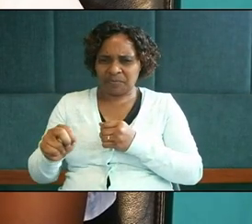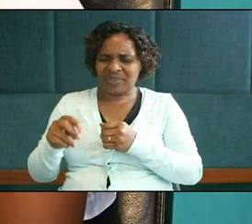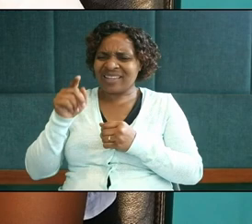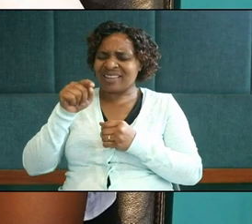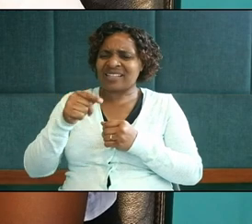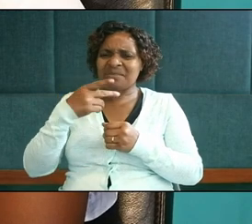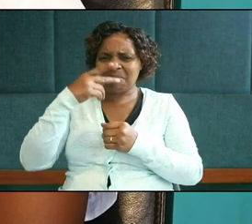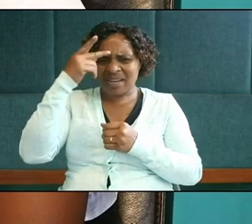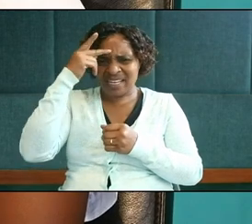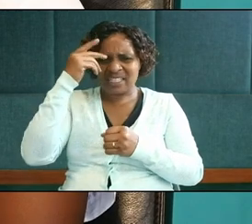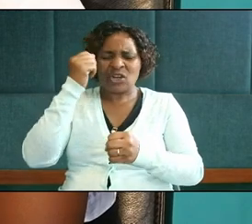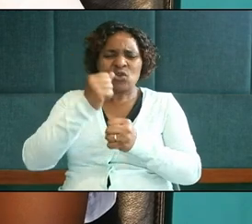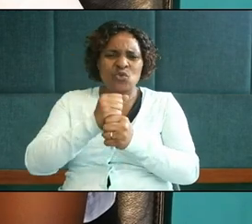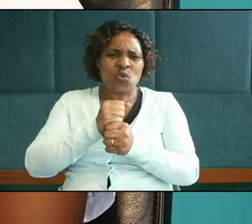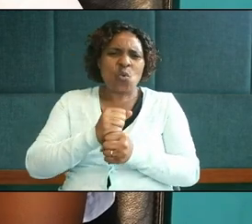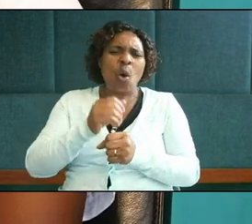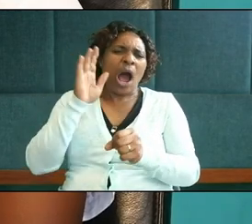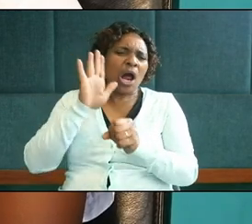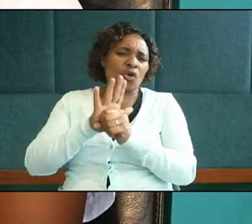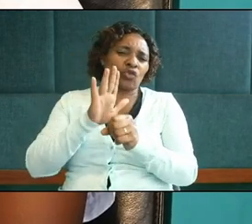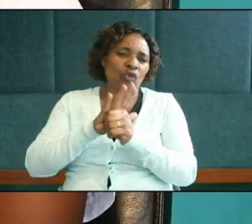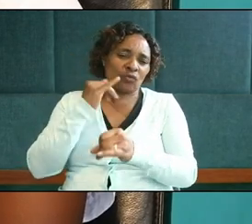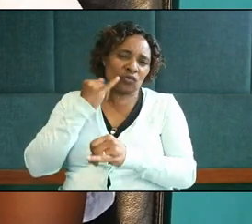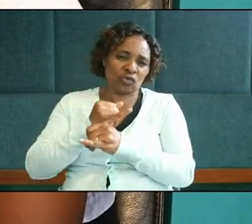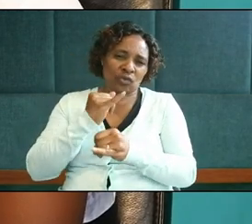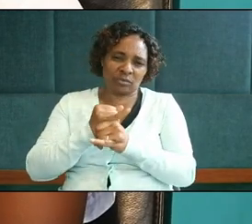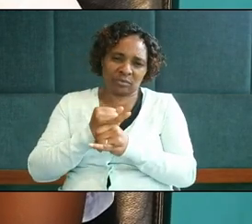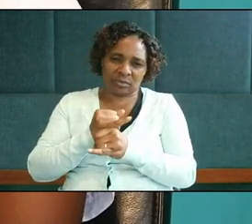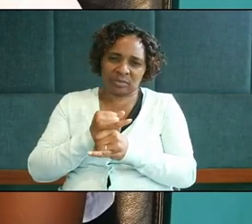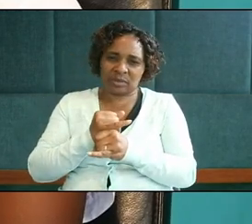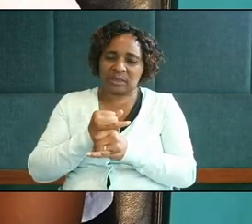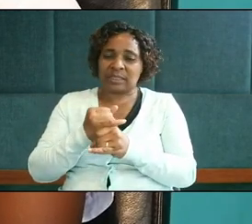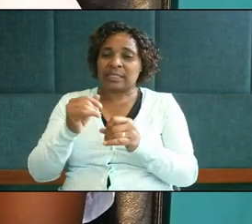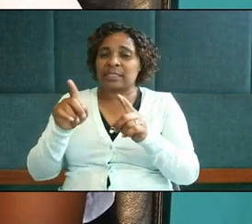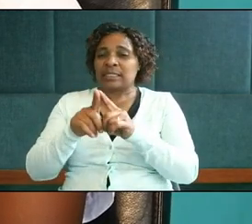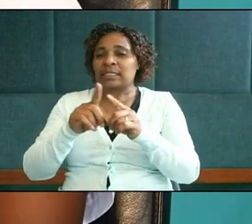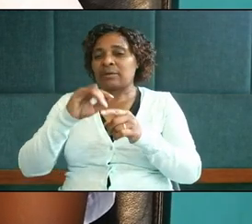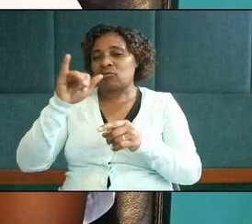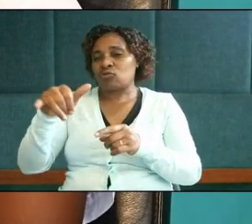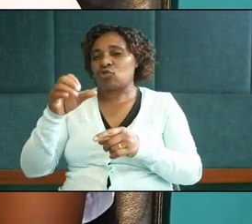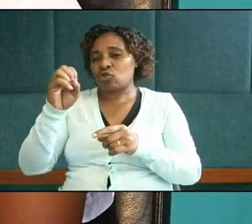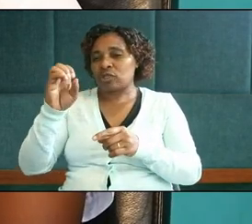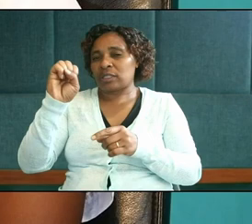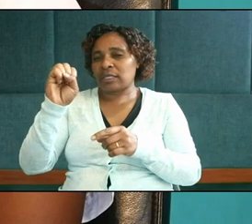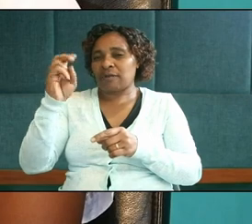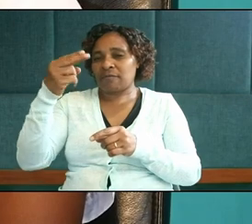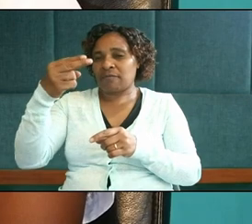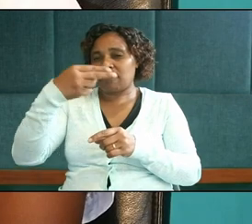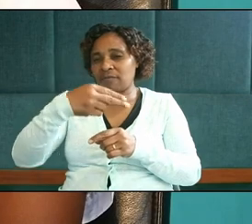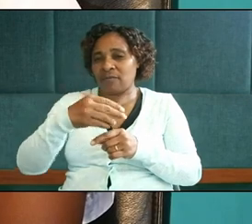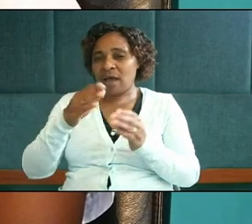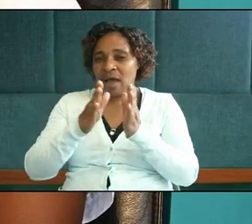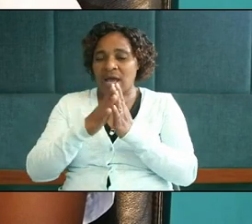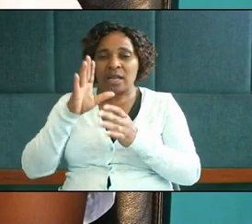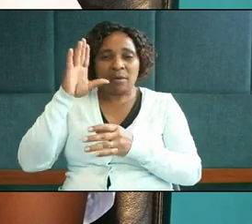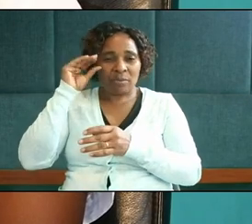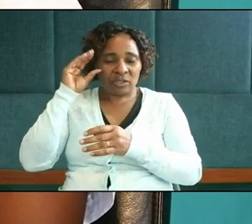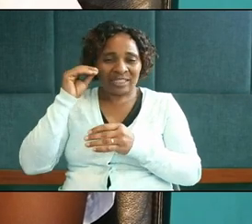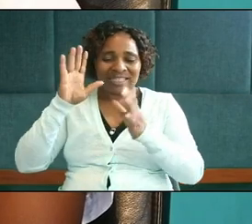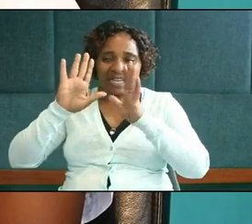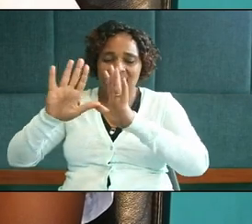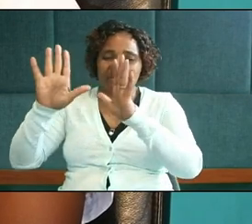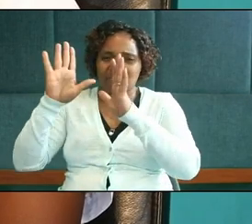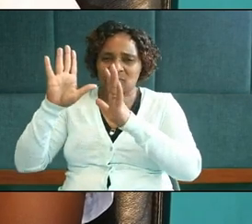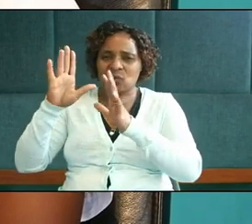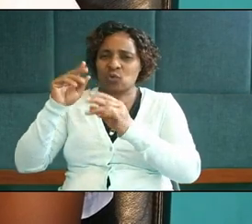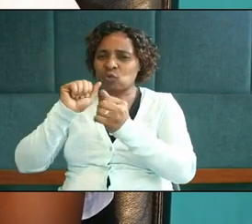do an exemplary job, you will be like Joseph and Moses. Mm-hmm. You know, they left their father's house at